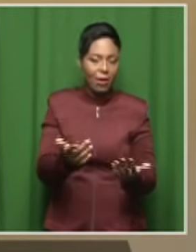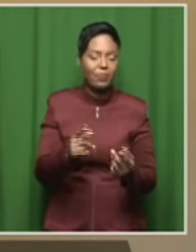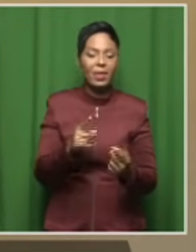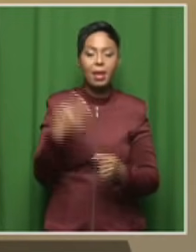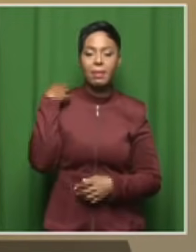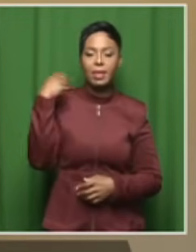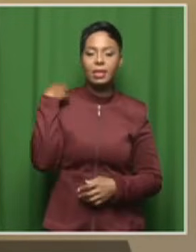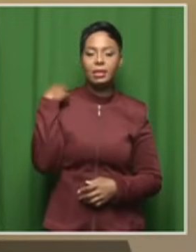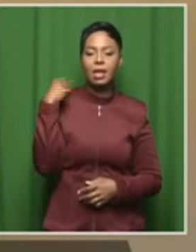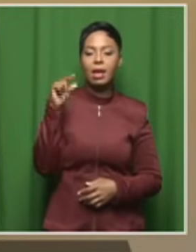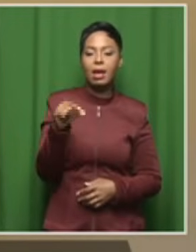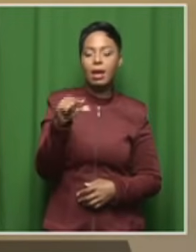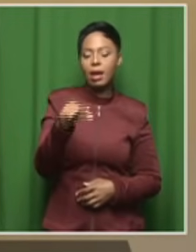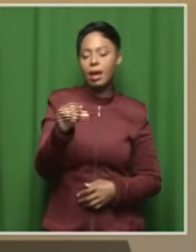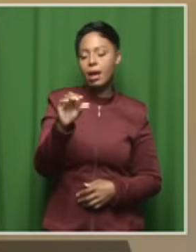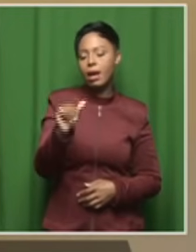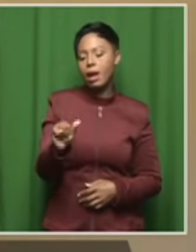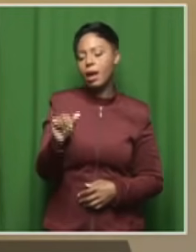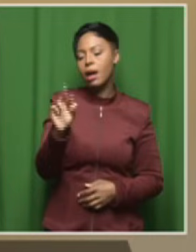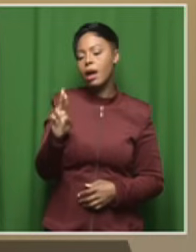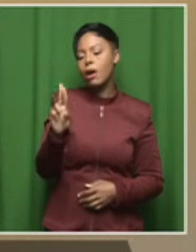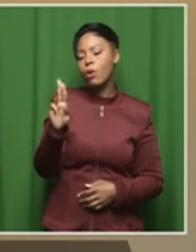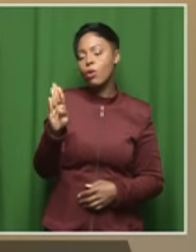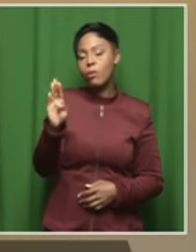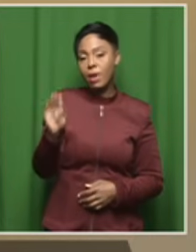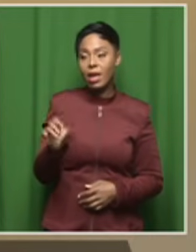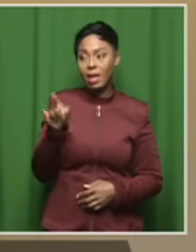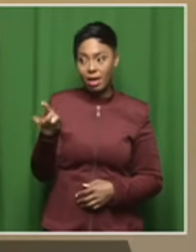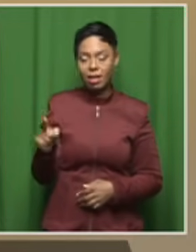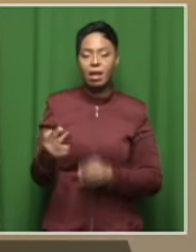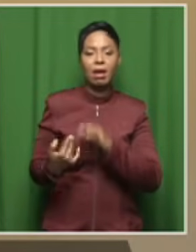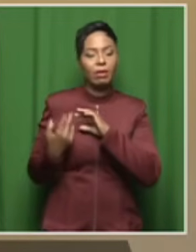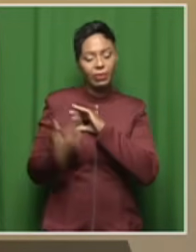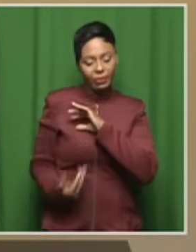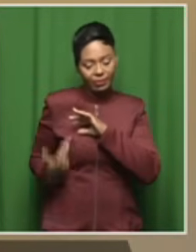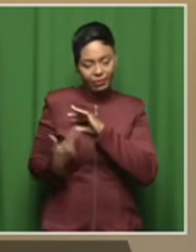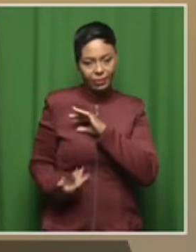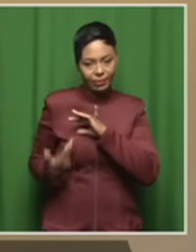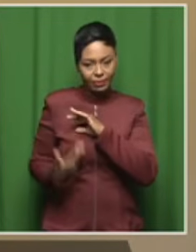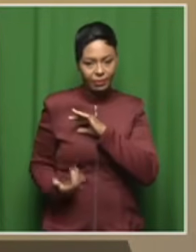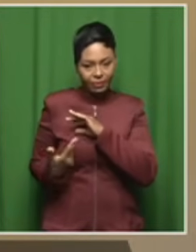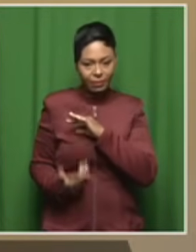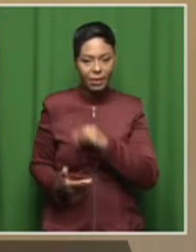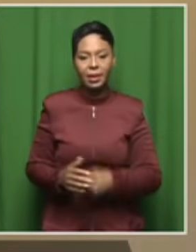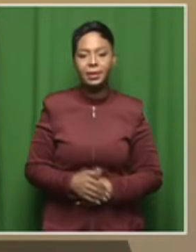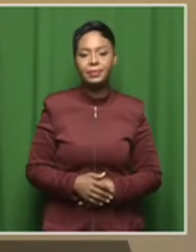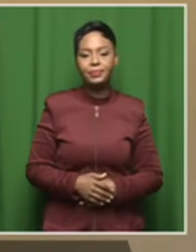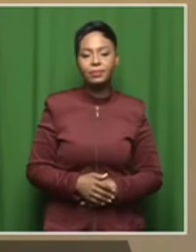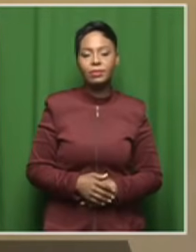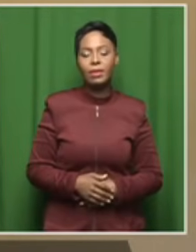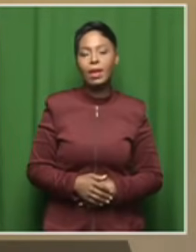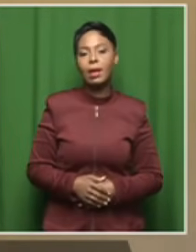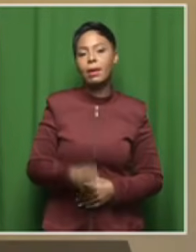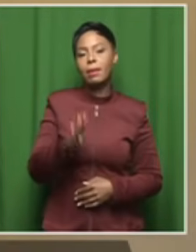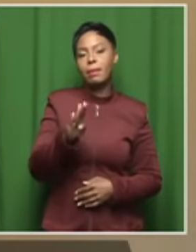Garube is impassioned and committed. The Banopele